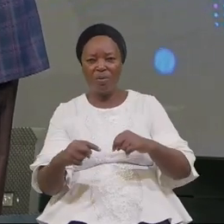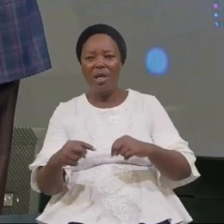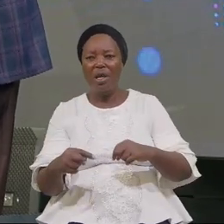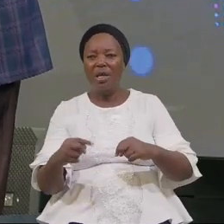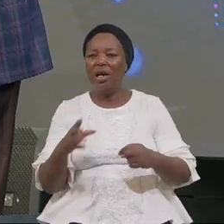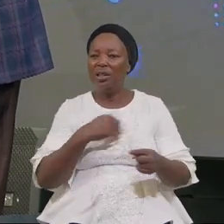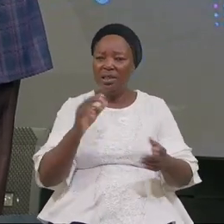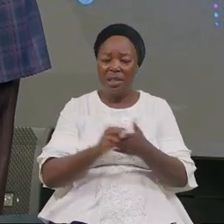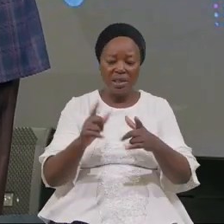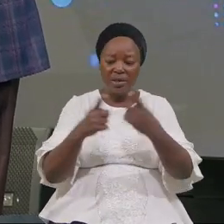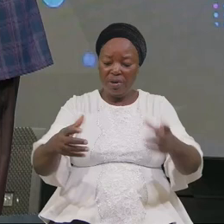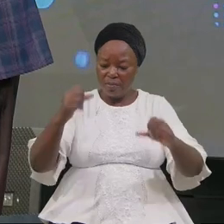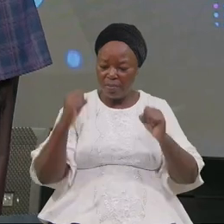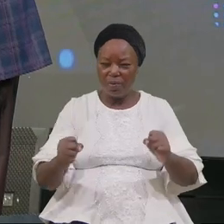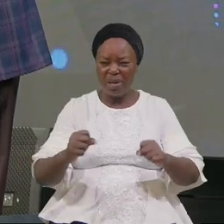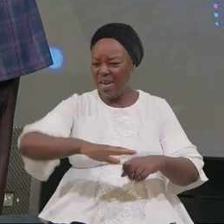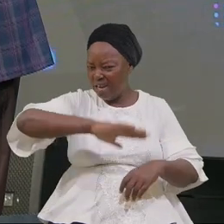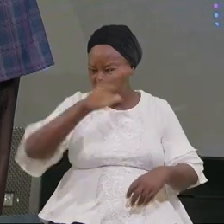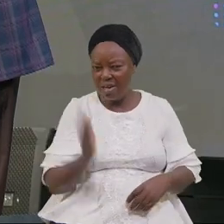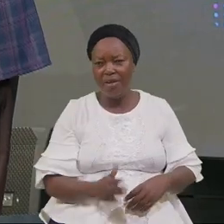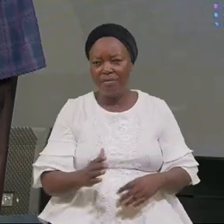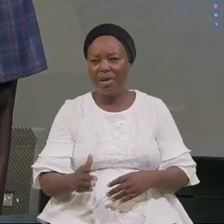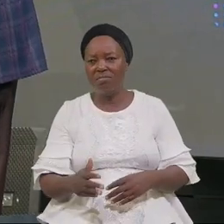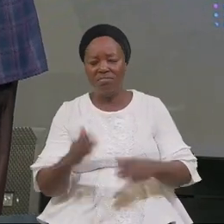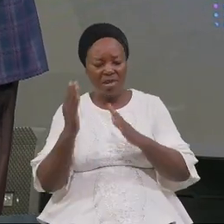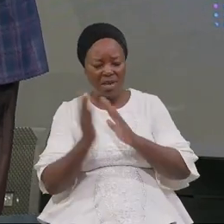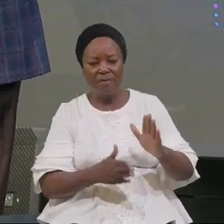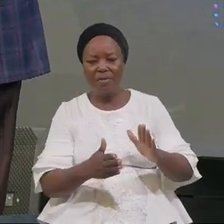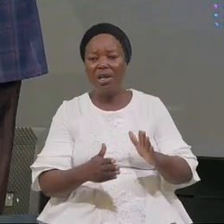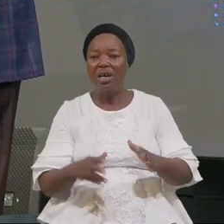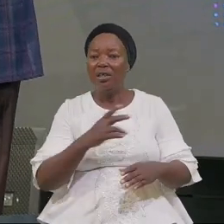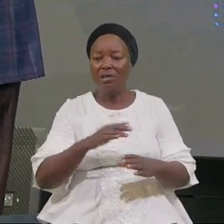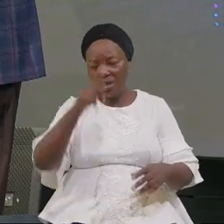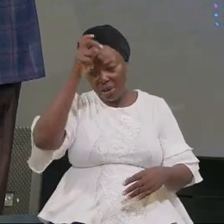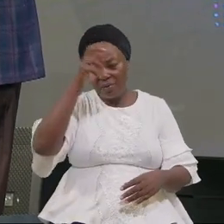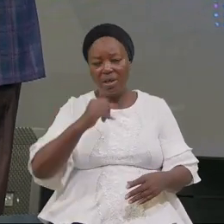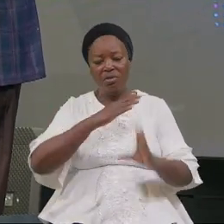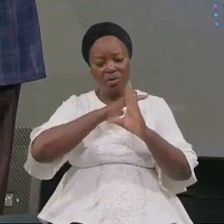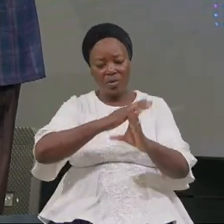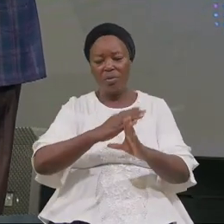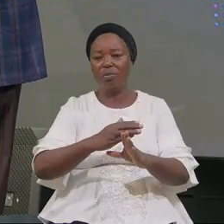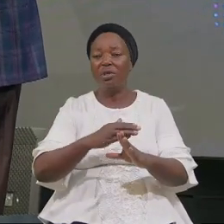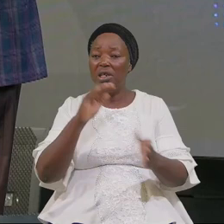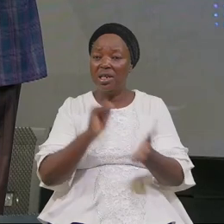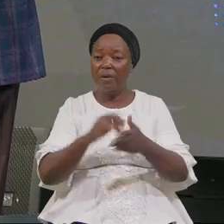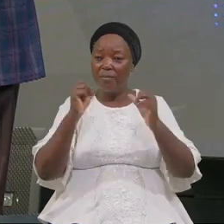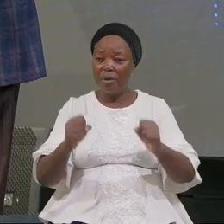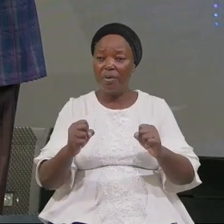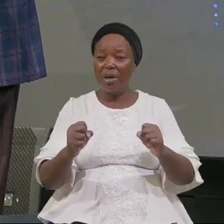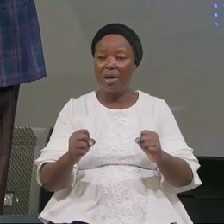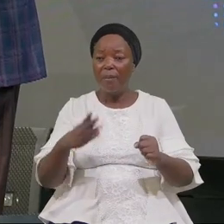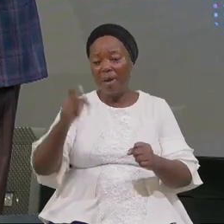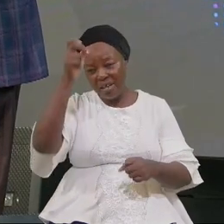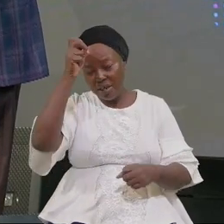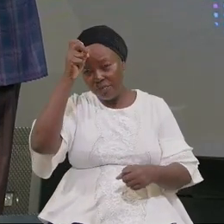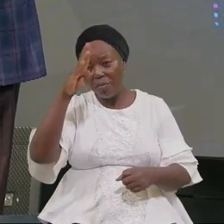irresistible by Satan, by sickness, that almighty healing